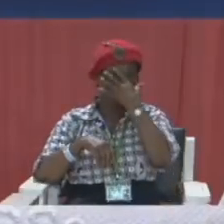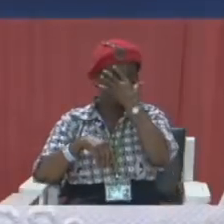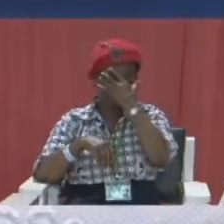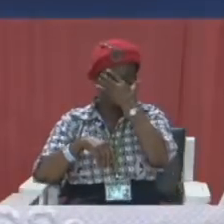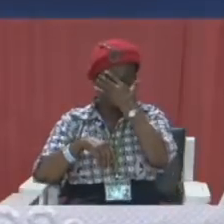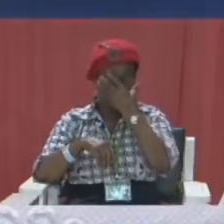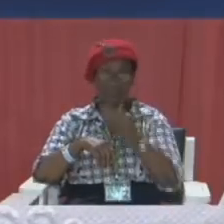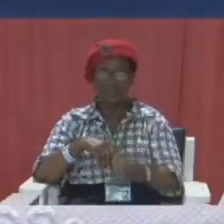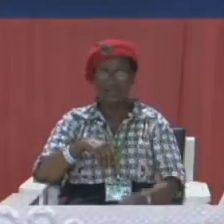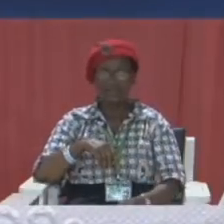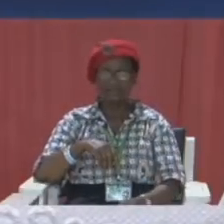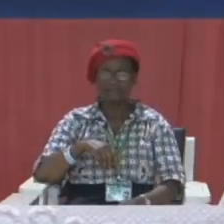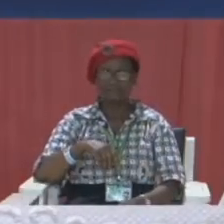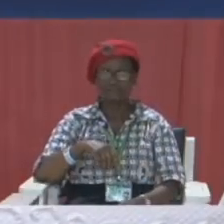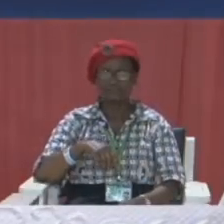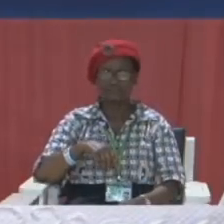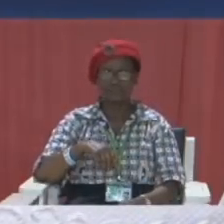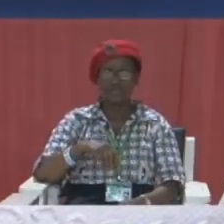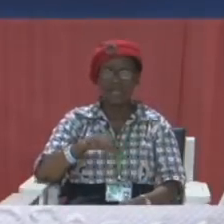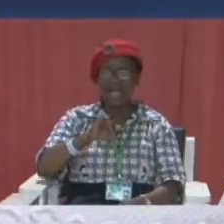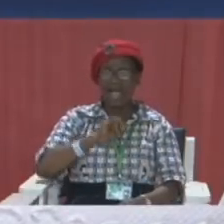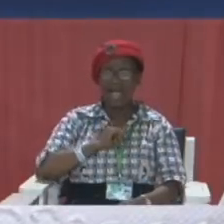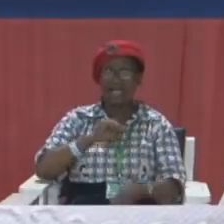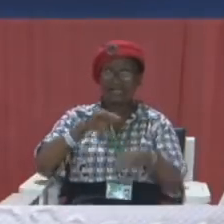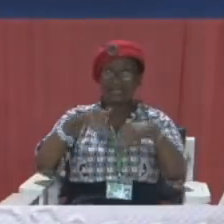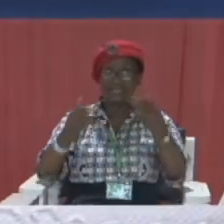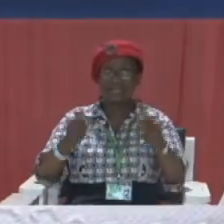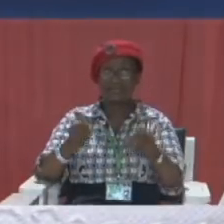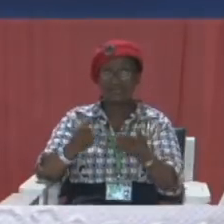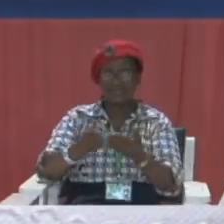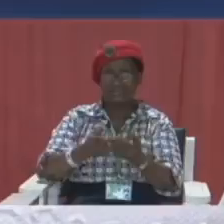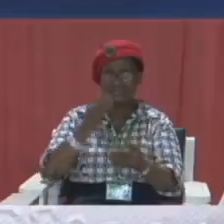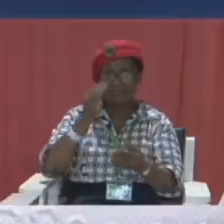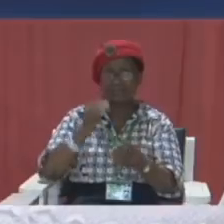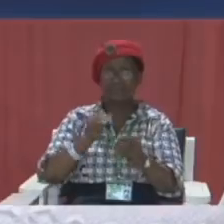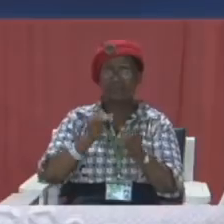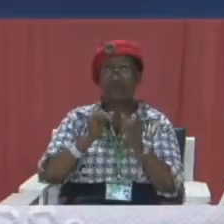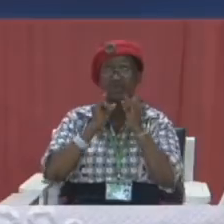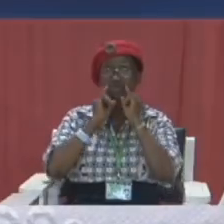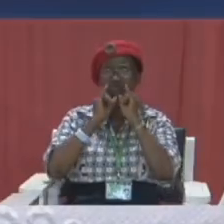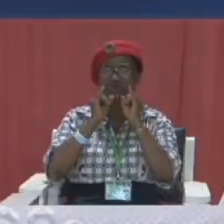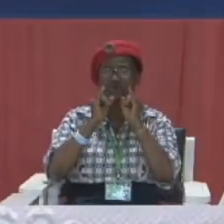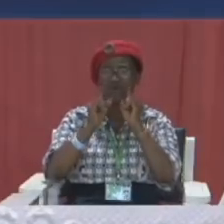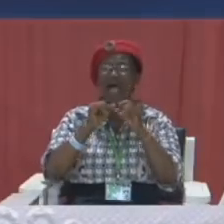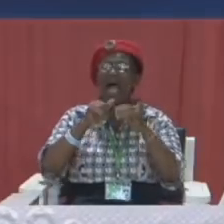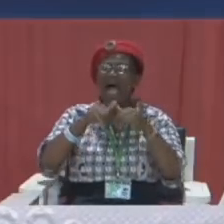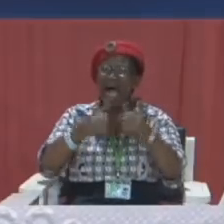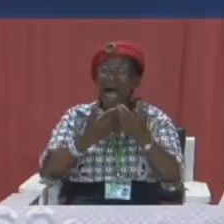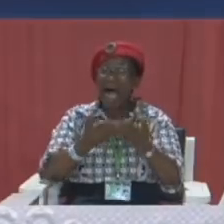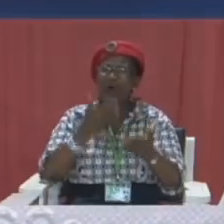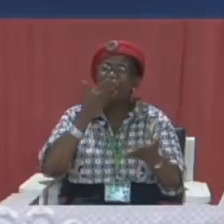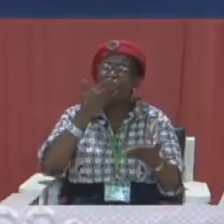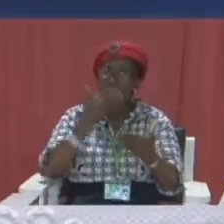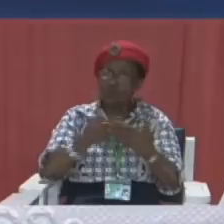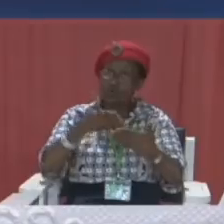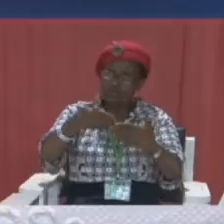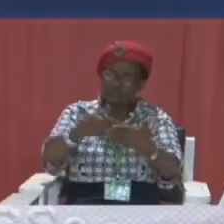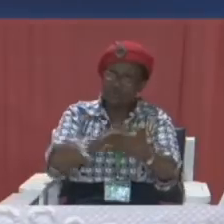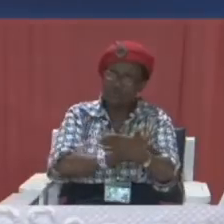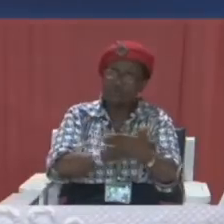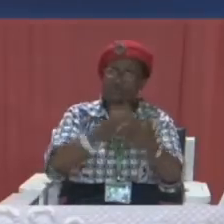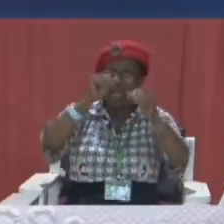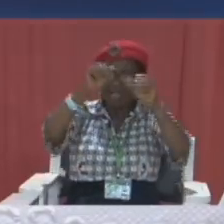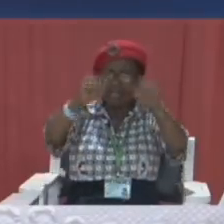I gave a simple illustration about how good news can bring strength.